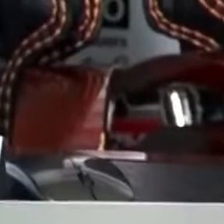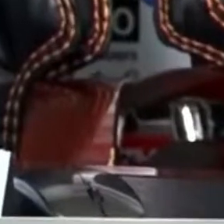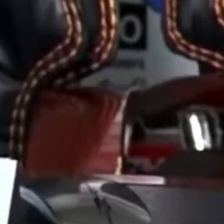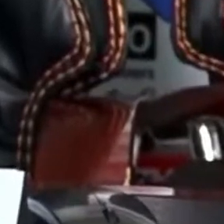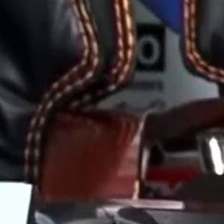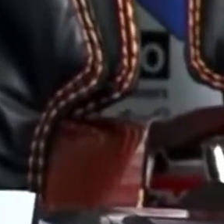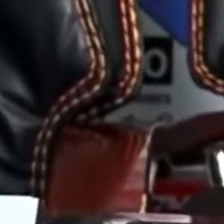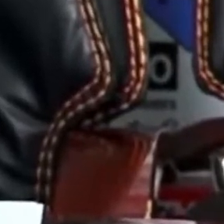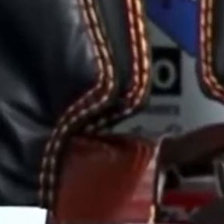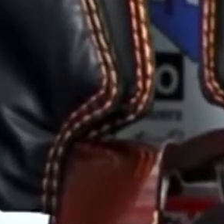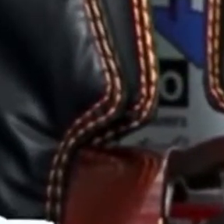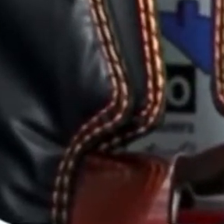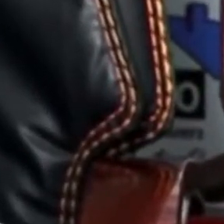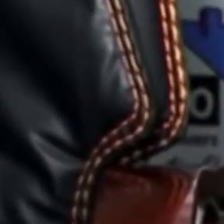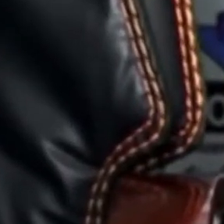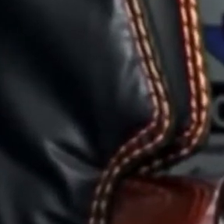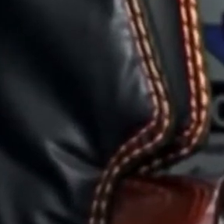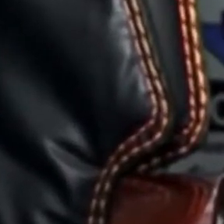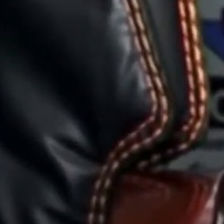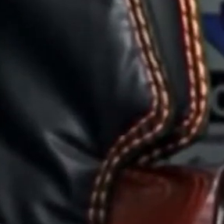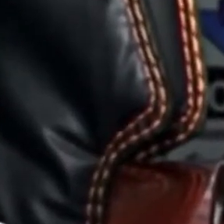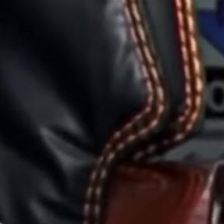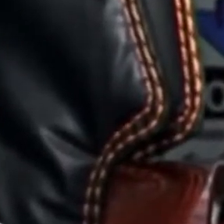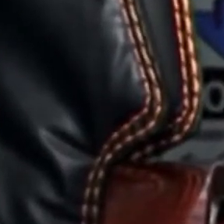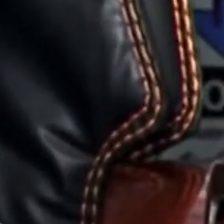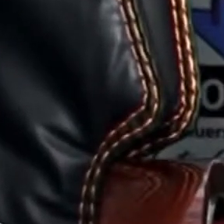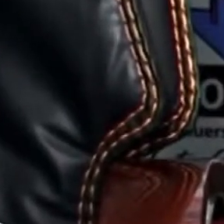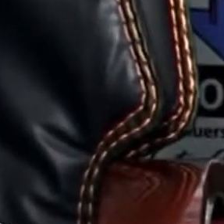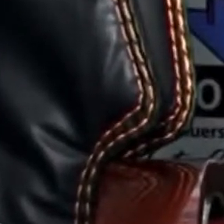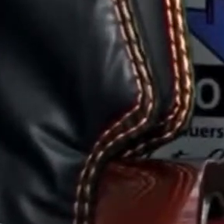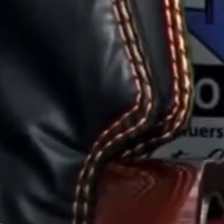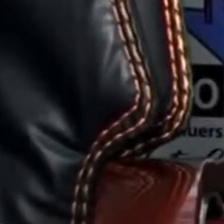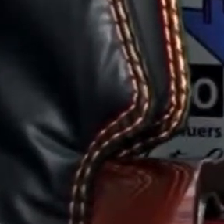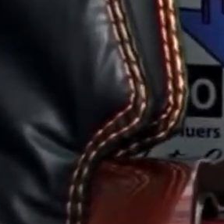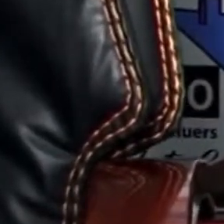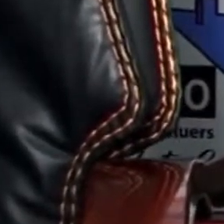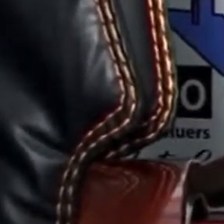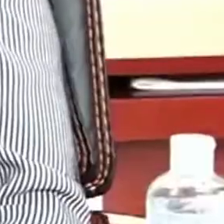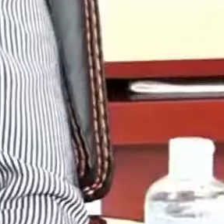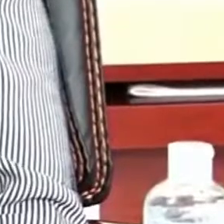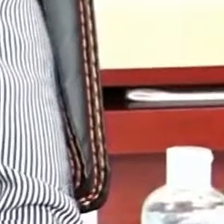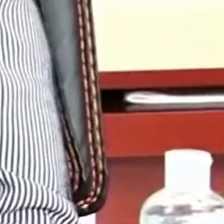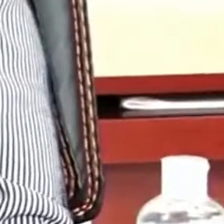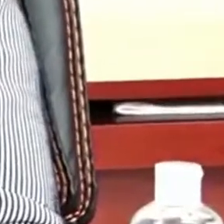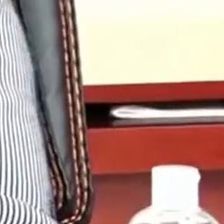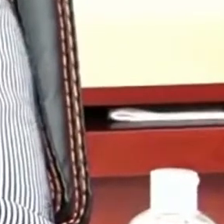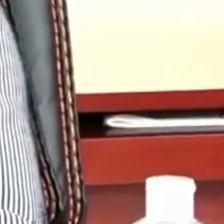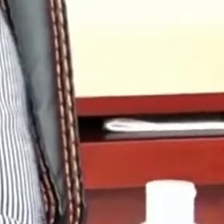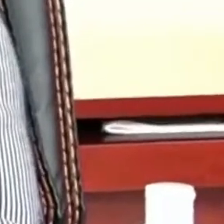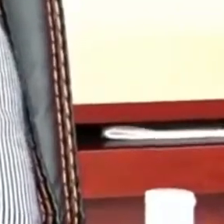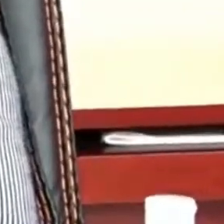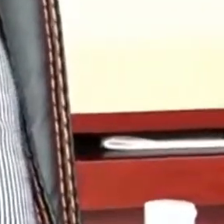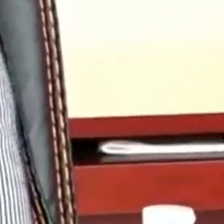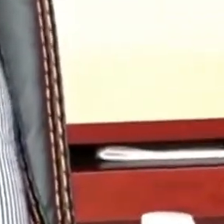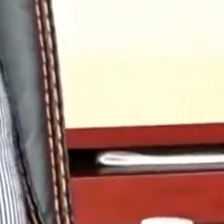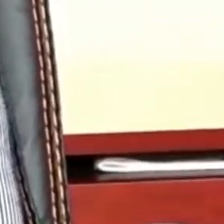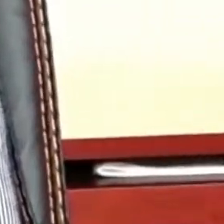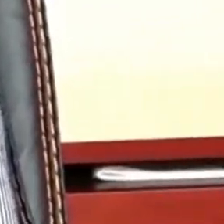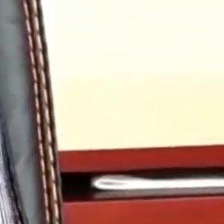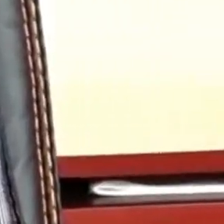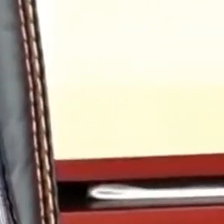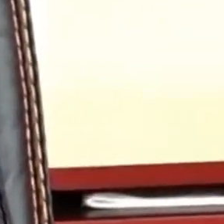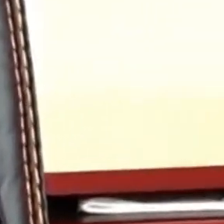Mwanzo, whereby the owner of the building engages Crit Mwanzo Properties to be managing the building on his or her behalf.